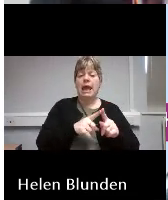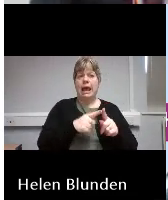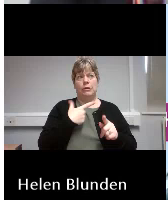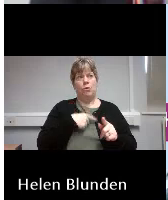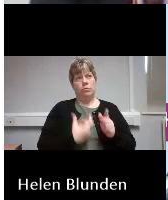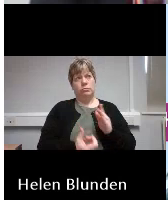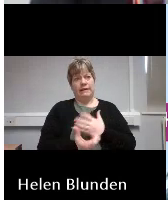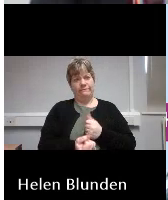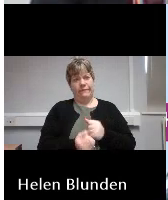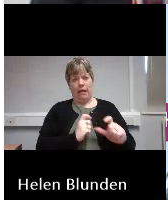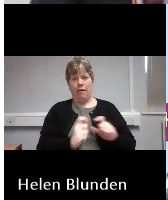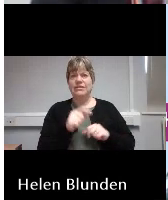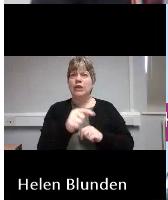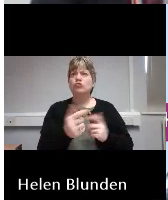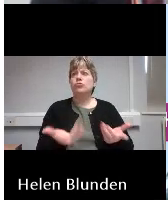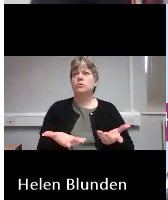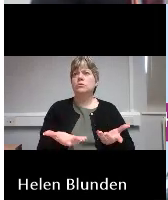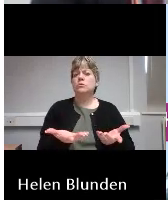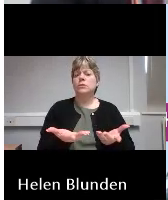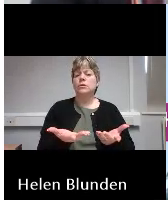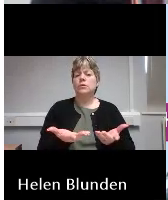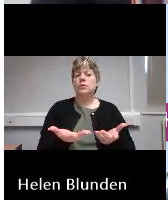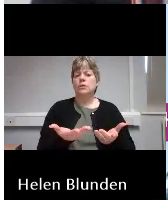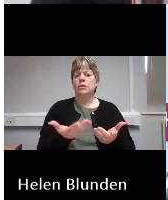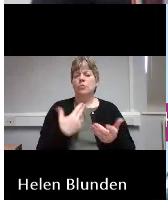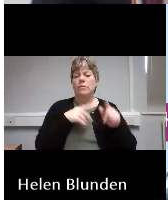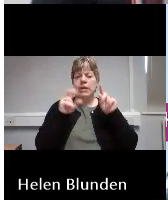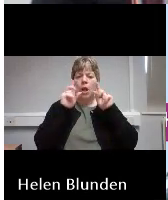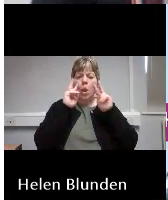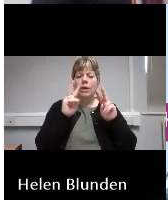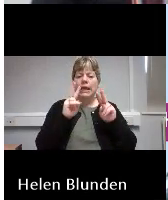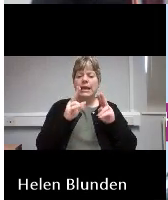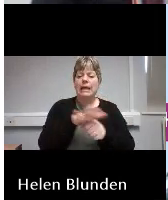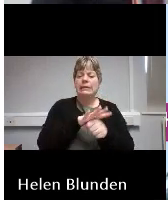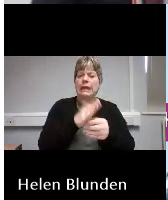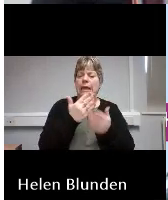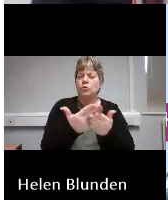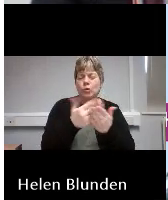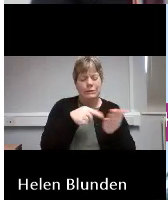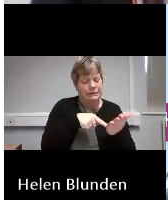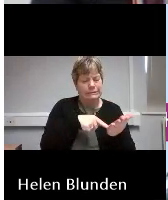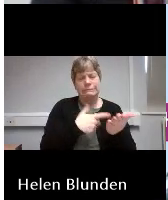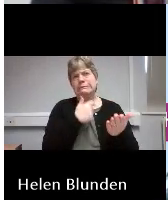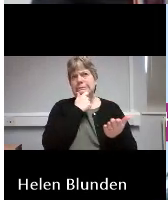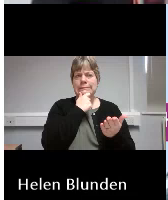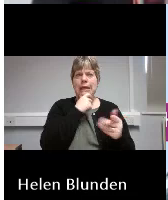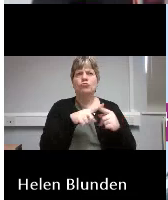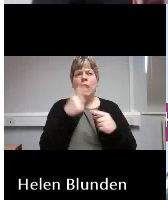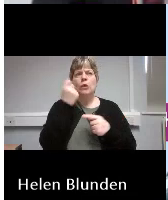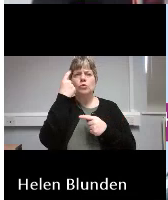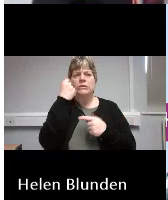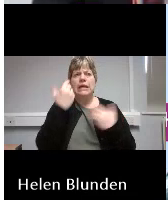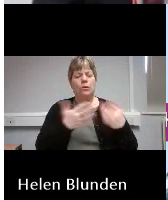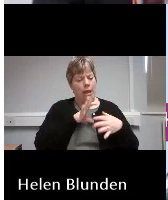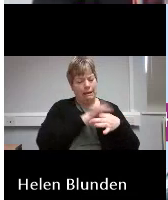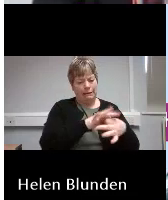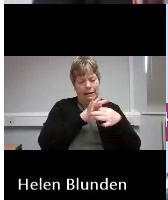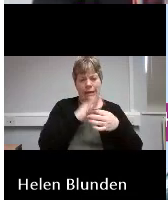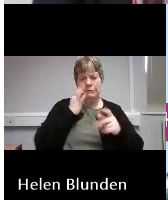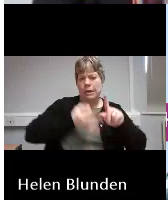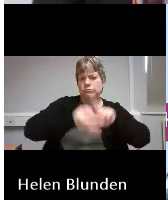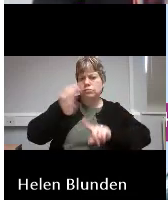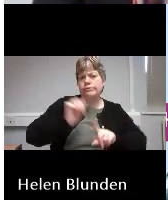to have. We've been examining some case studies to really kind of understand where connections can be better